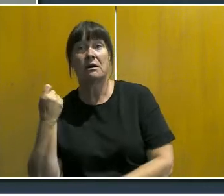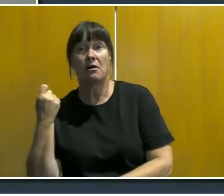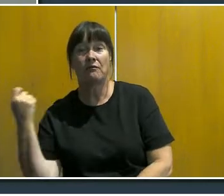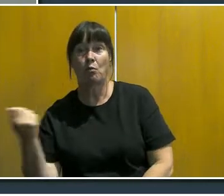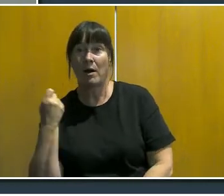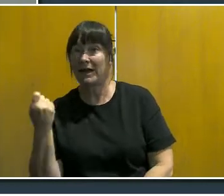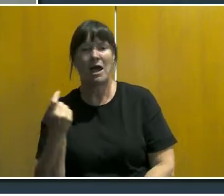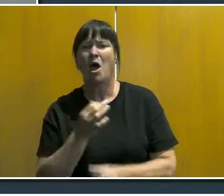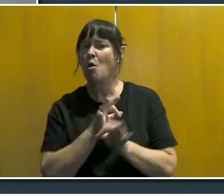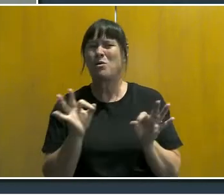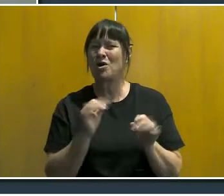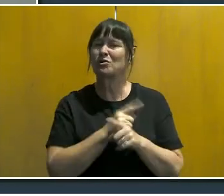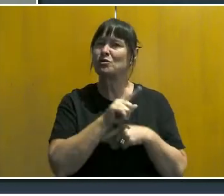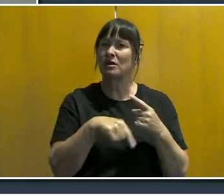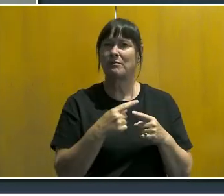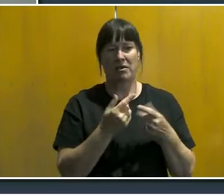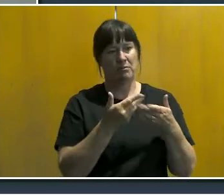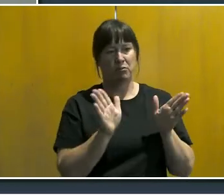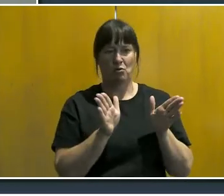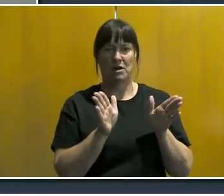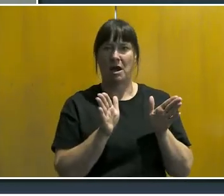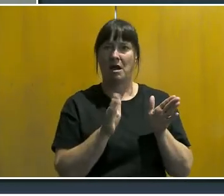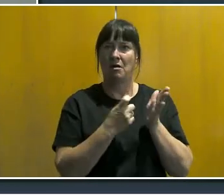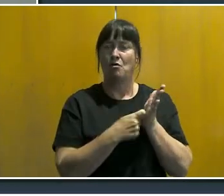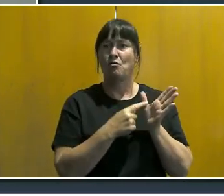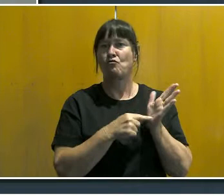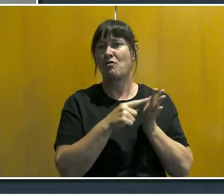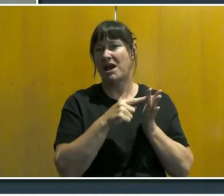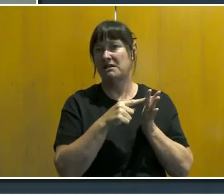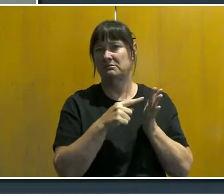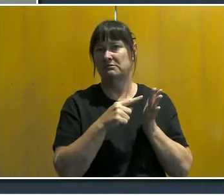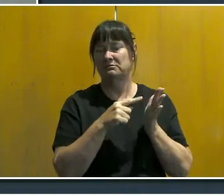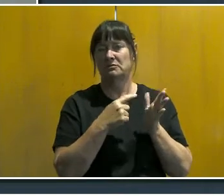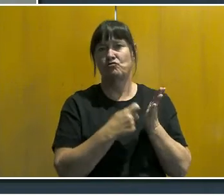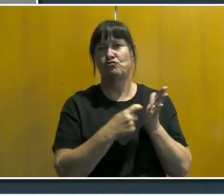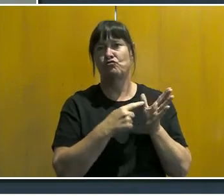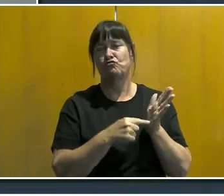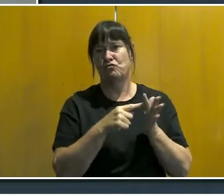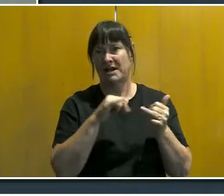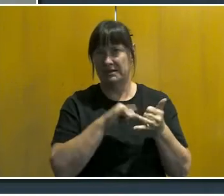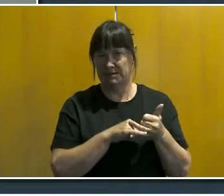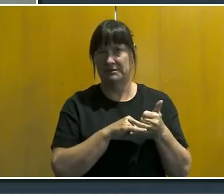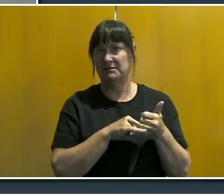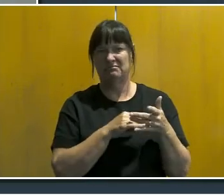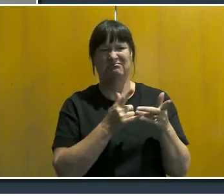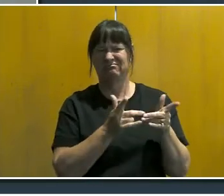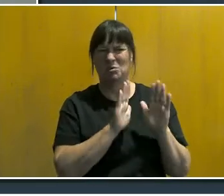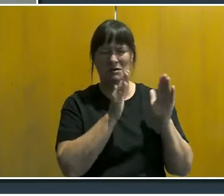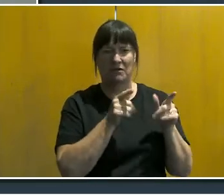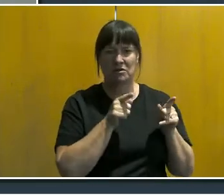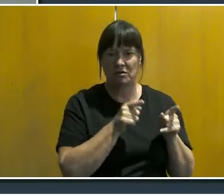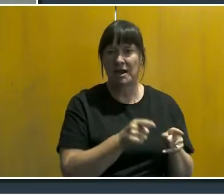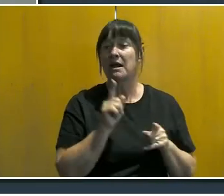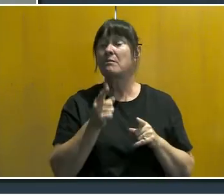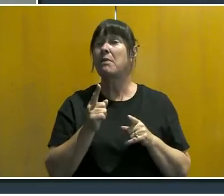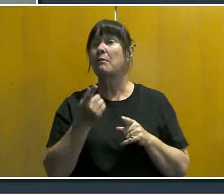rating questions that Napier City are considering, but both of our submissions are focused on the negative impact that the proposed changes